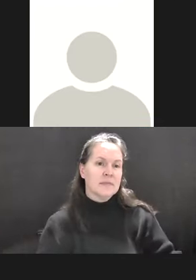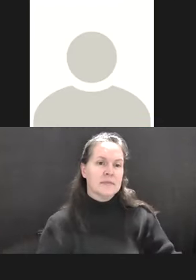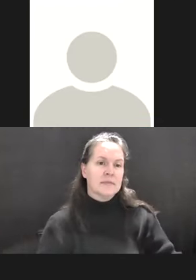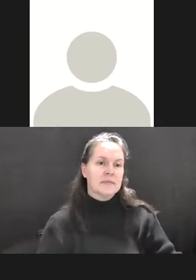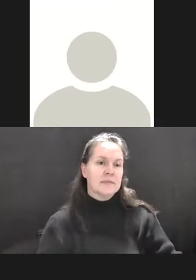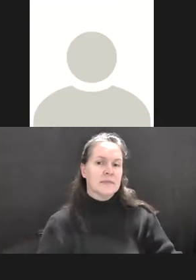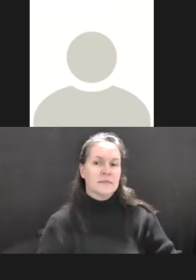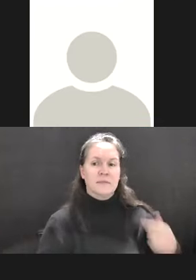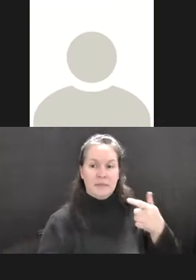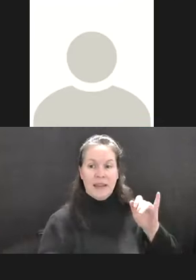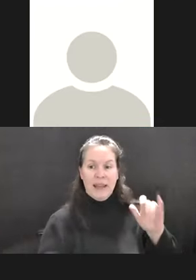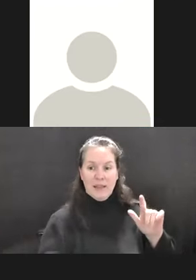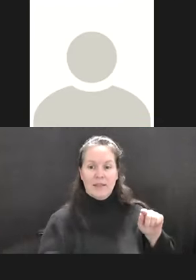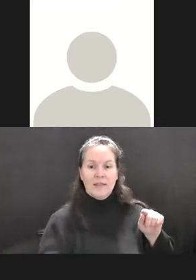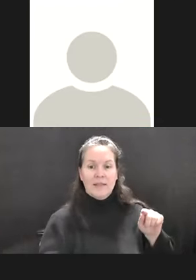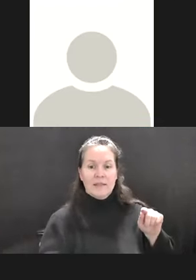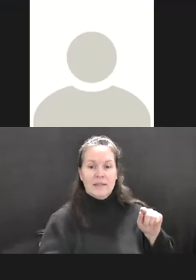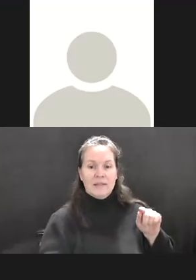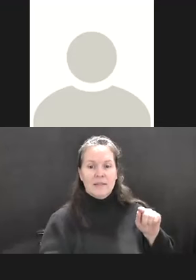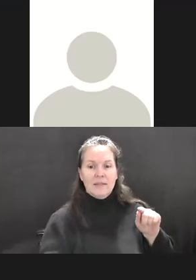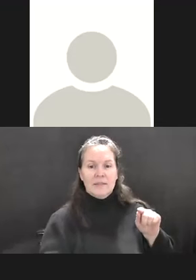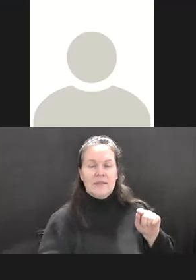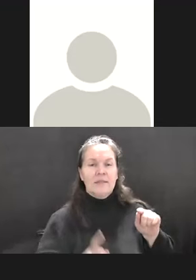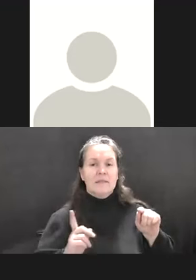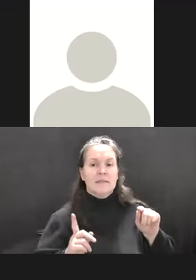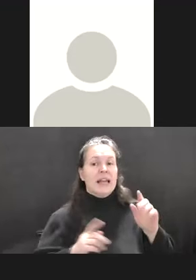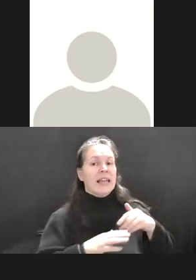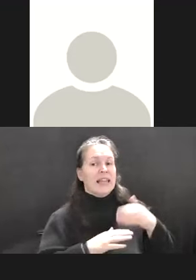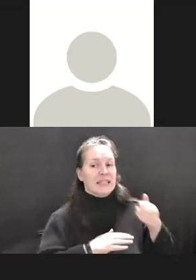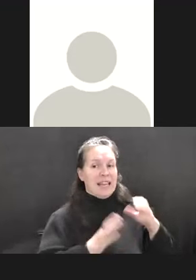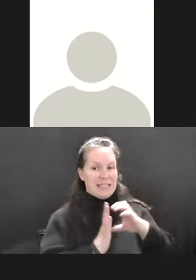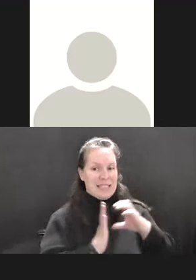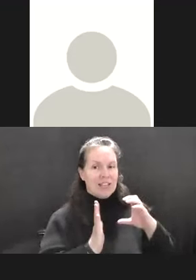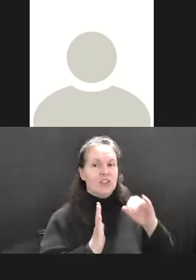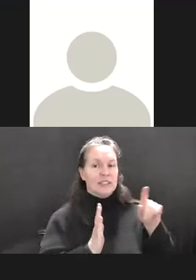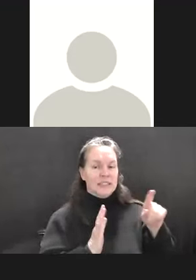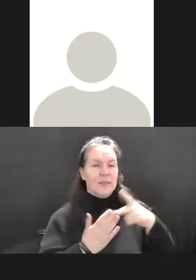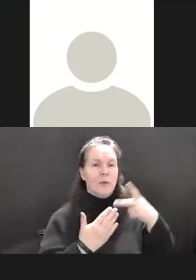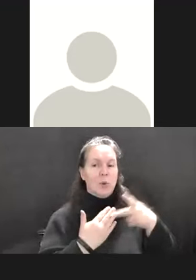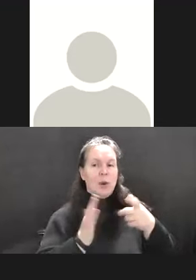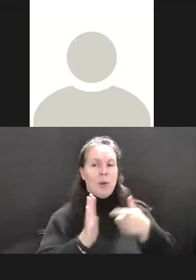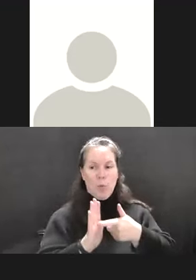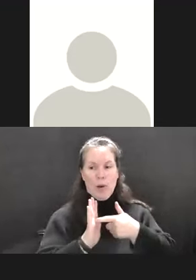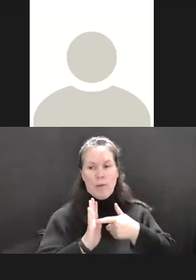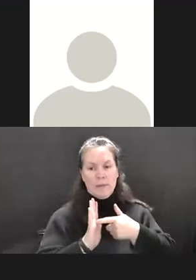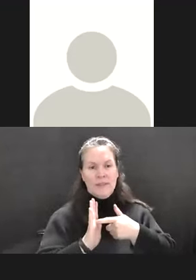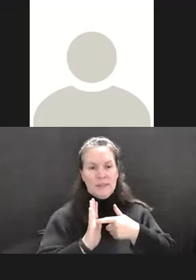Gel. Yes, the new set, the next section is the program requirements.